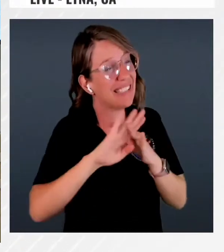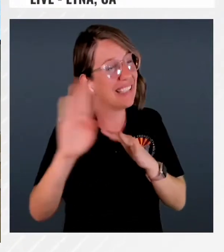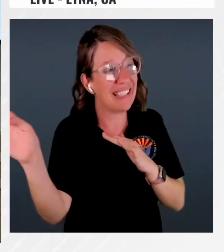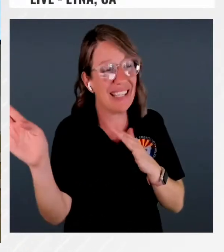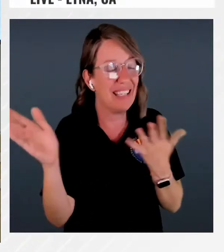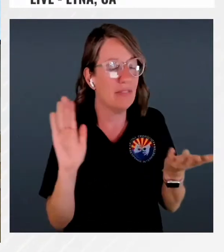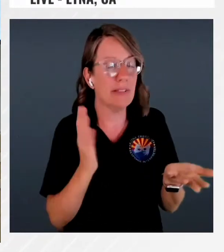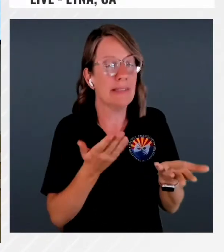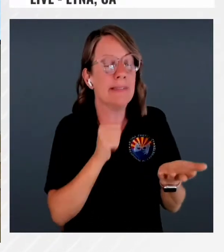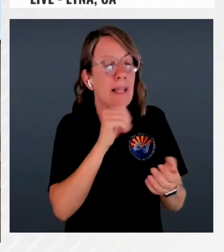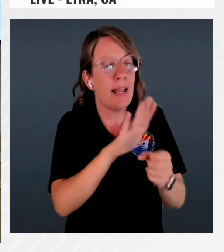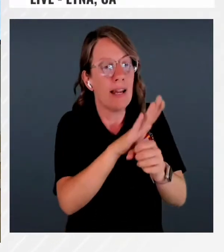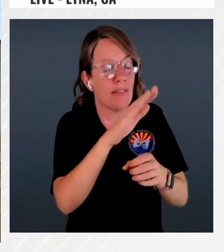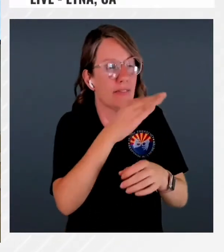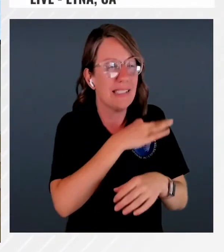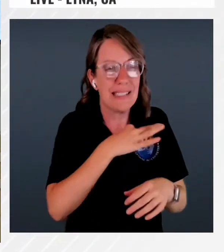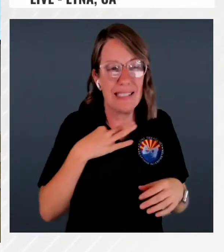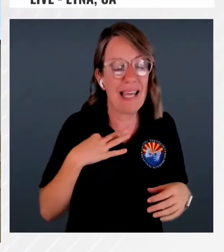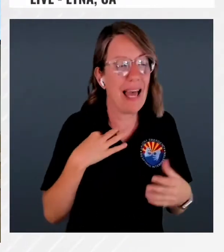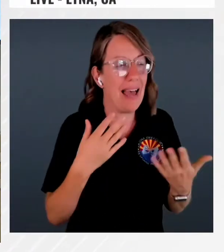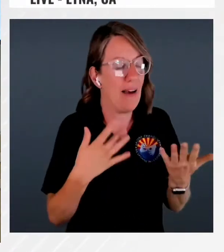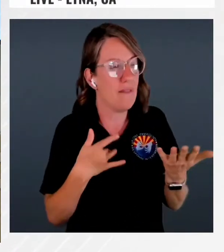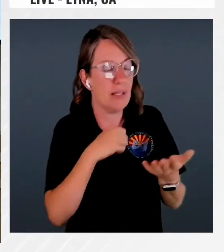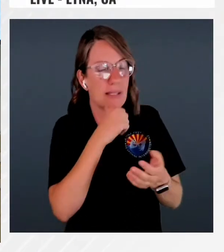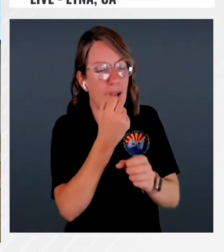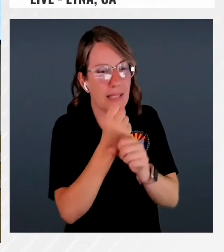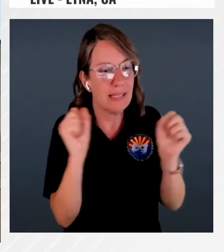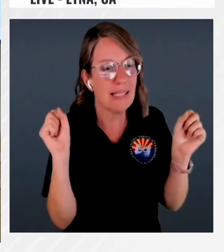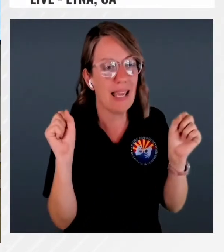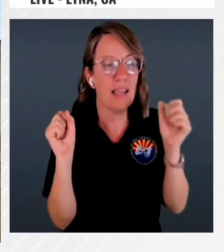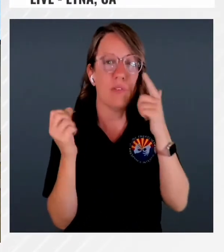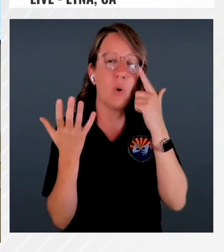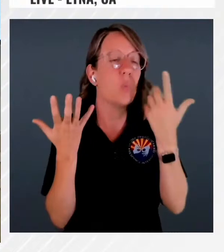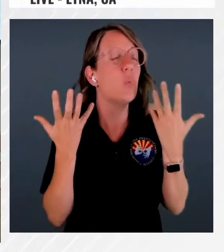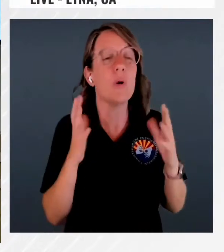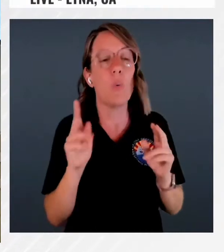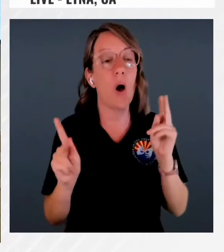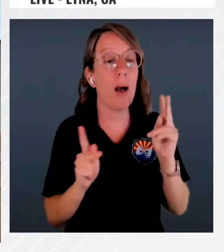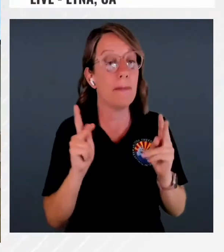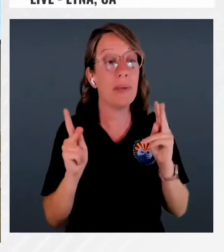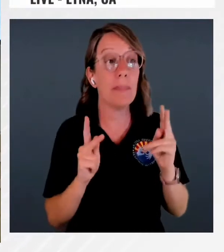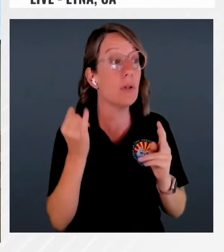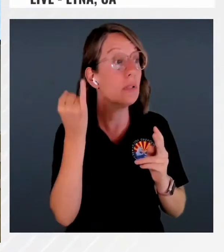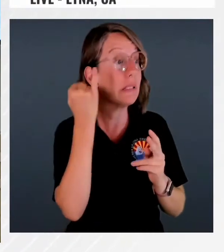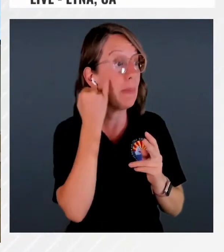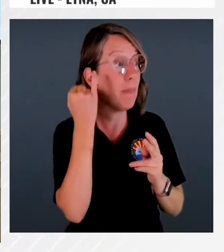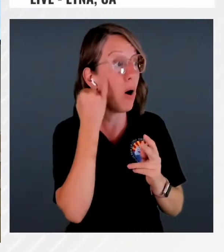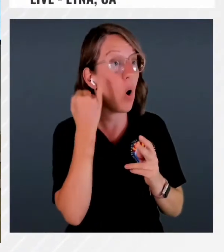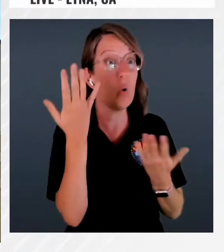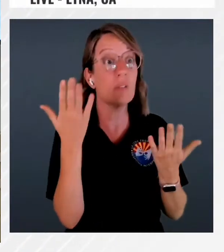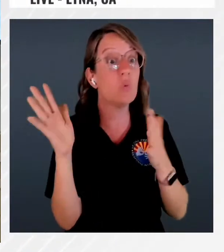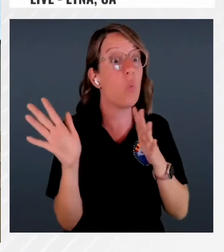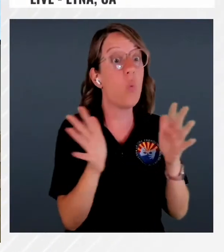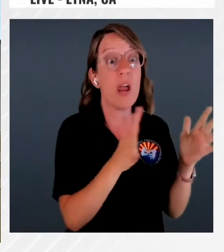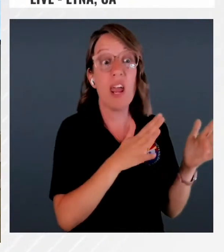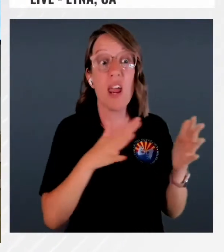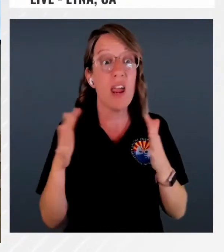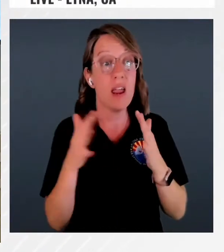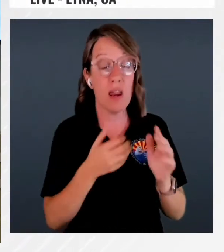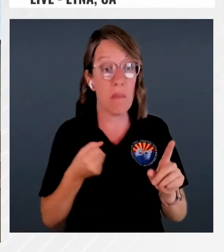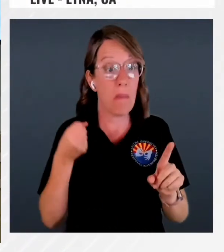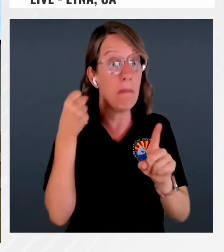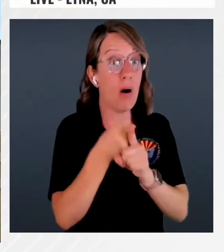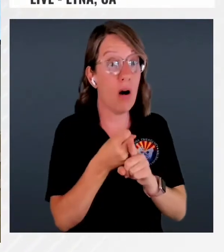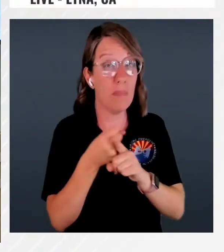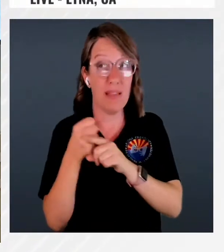of time thinking about this. We don't want people to get in a place where if we had a wind event, it would drive the fire into where their homes are,